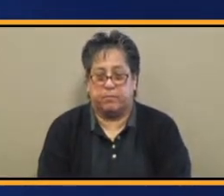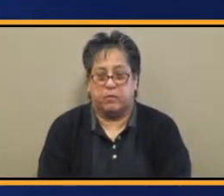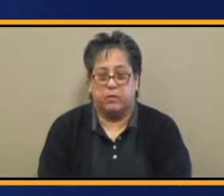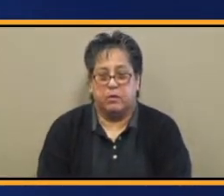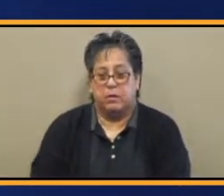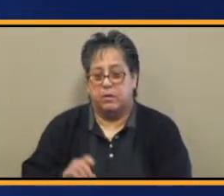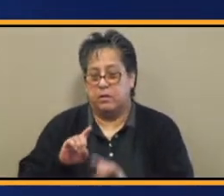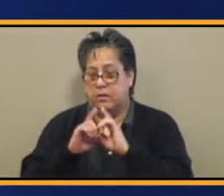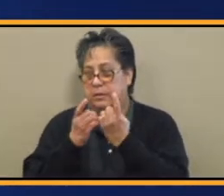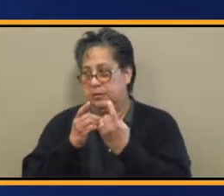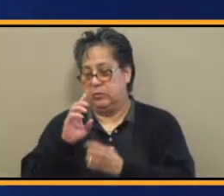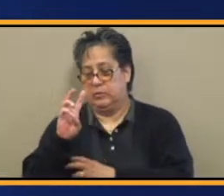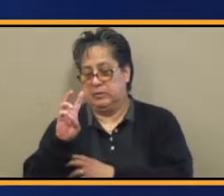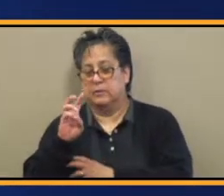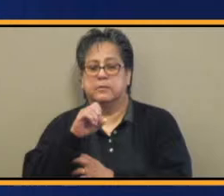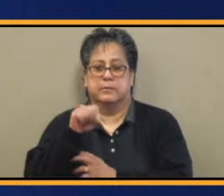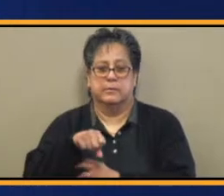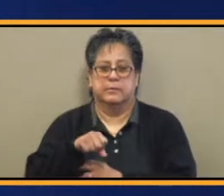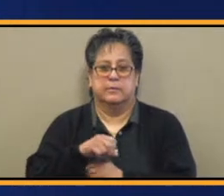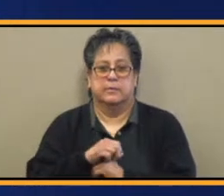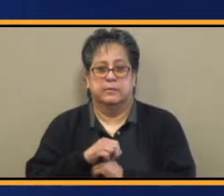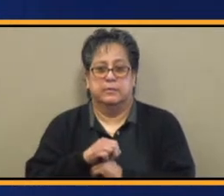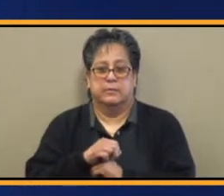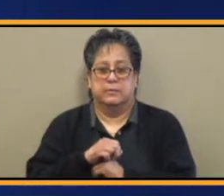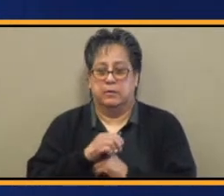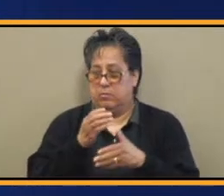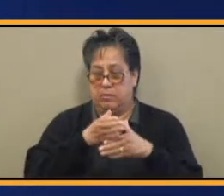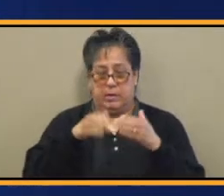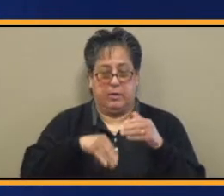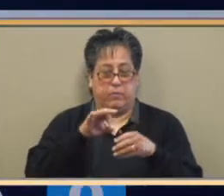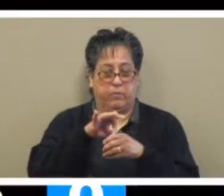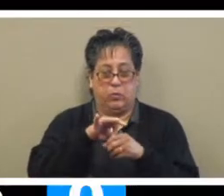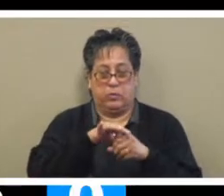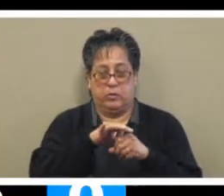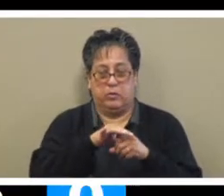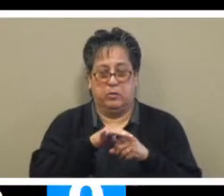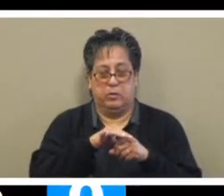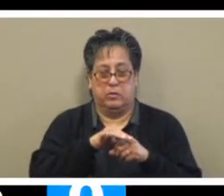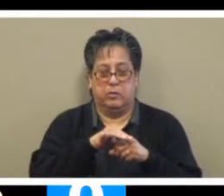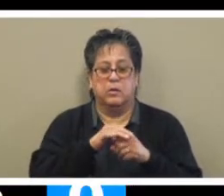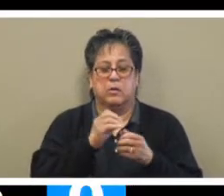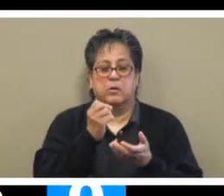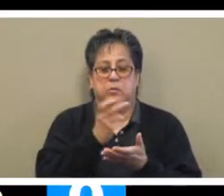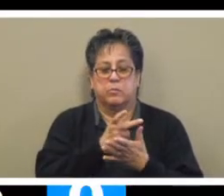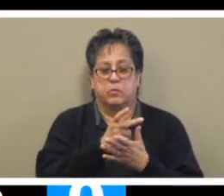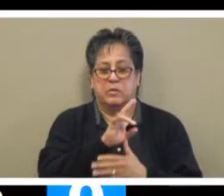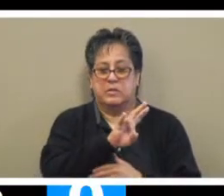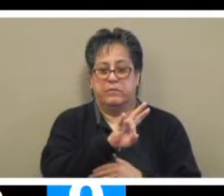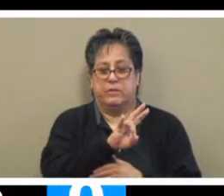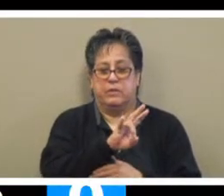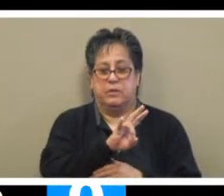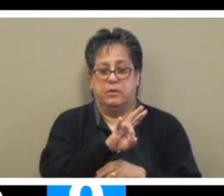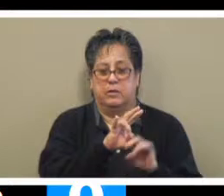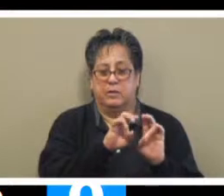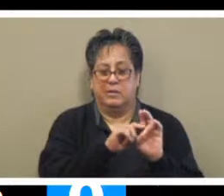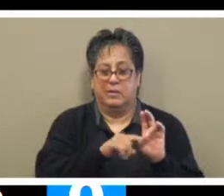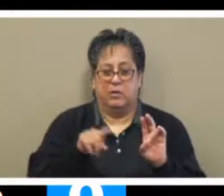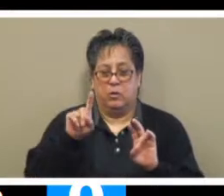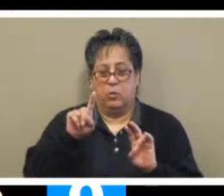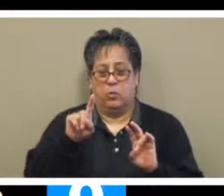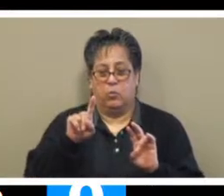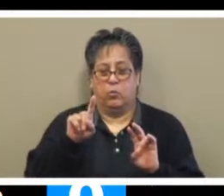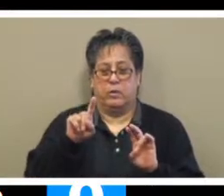Representative Fierro? Aye. Thank you. End the voting session. And the motion passes 7-1.